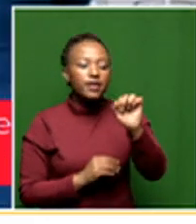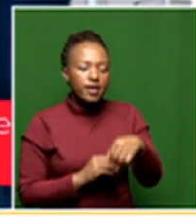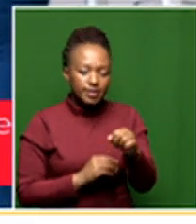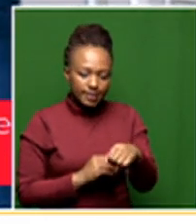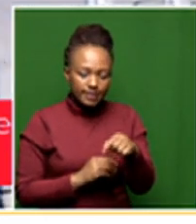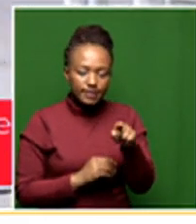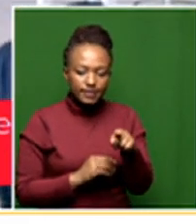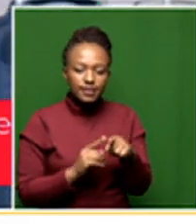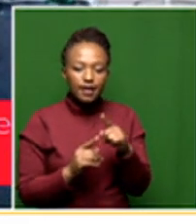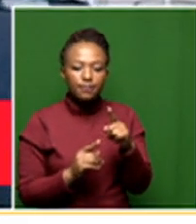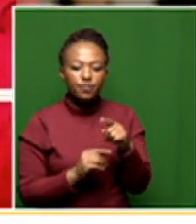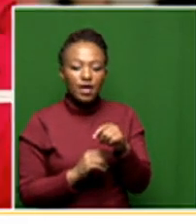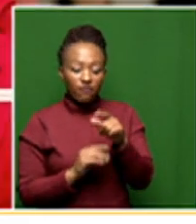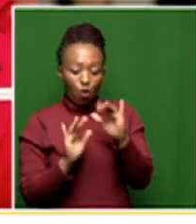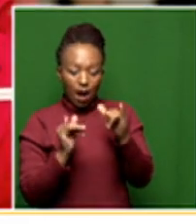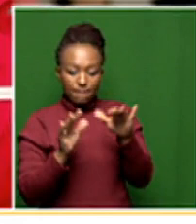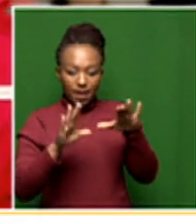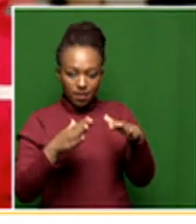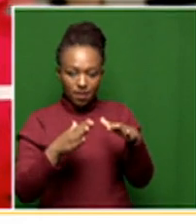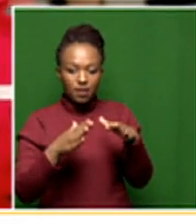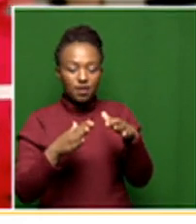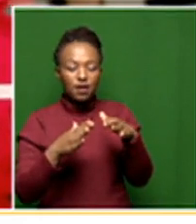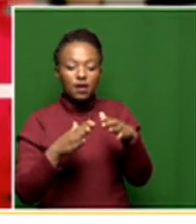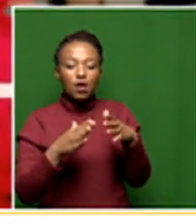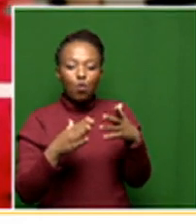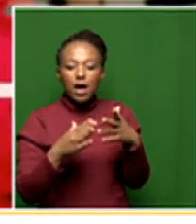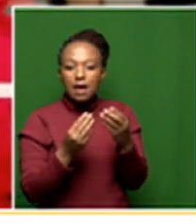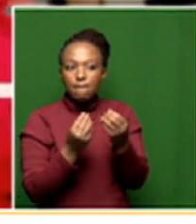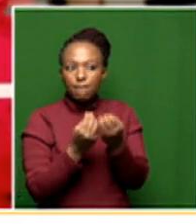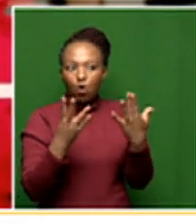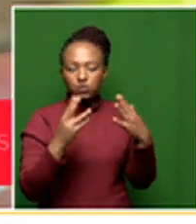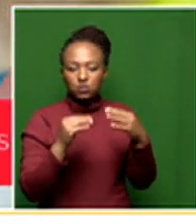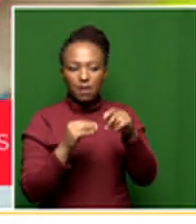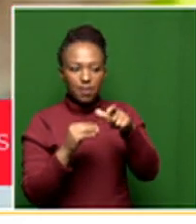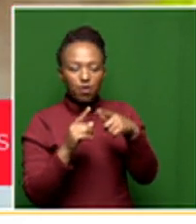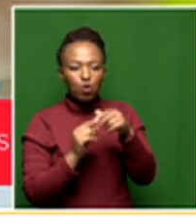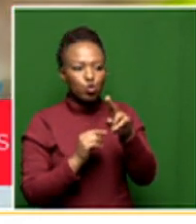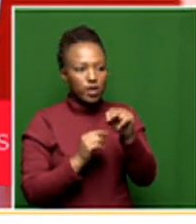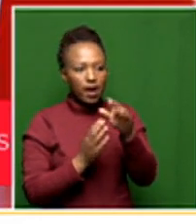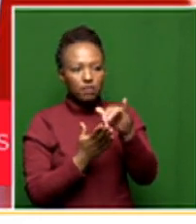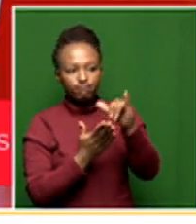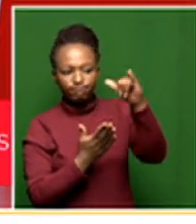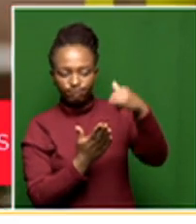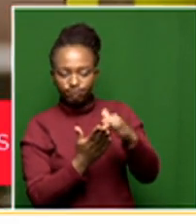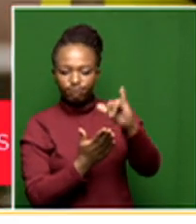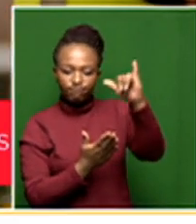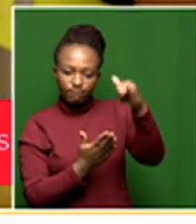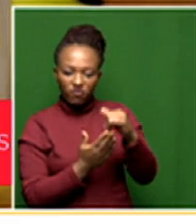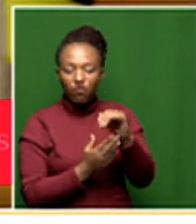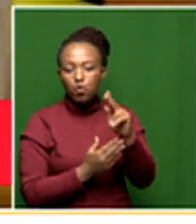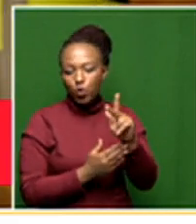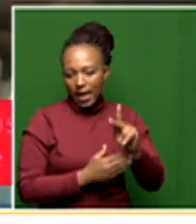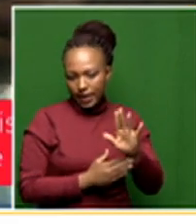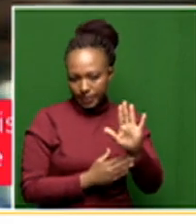absolutely. So for Virgin Atlantic, our key source market is obviously from the UK. It's where we fly from. And also, just